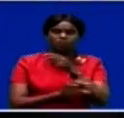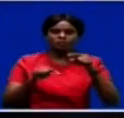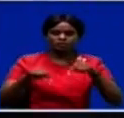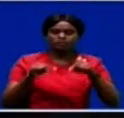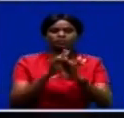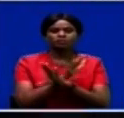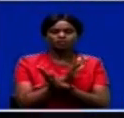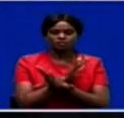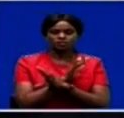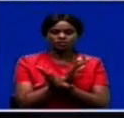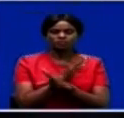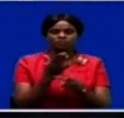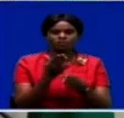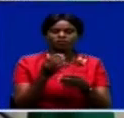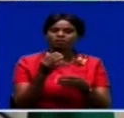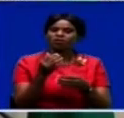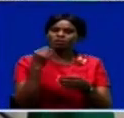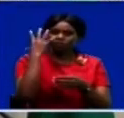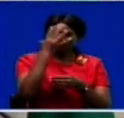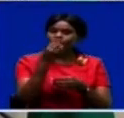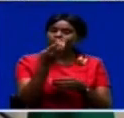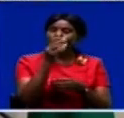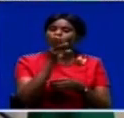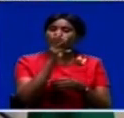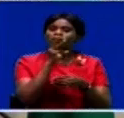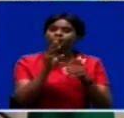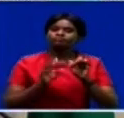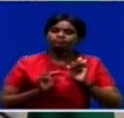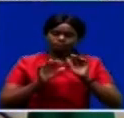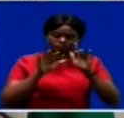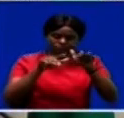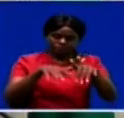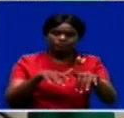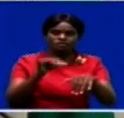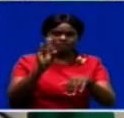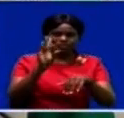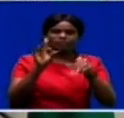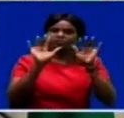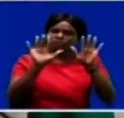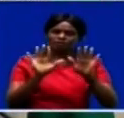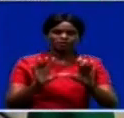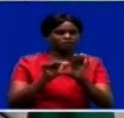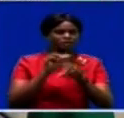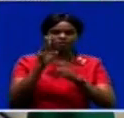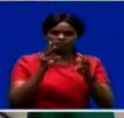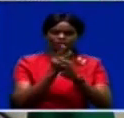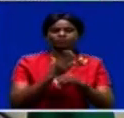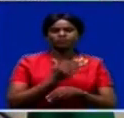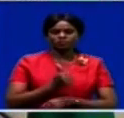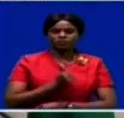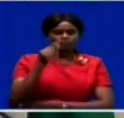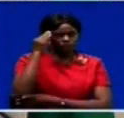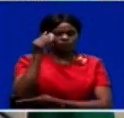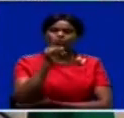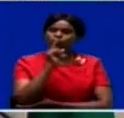is home to the world-famous Victoria Falls, one of the 7 wonders of the world. I'm therefore confident that